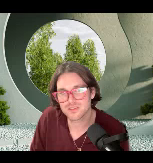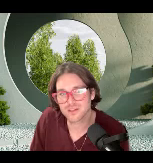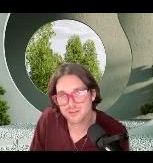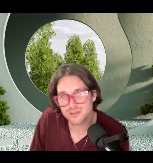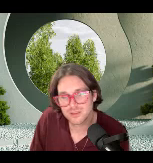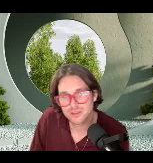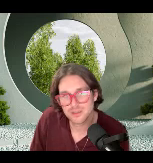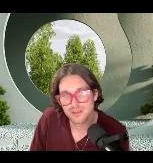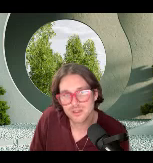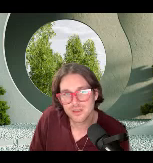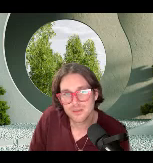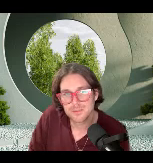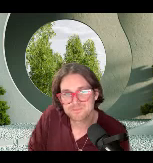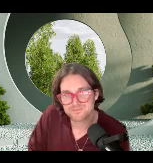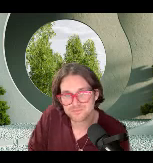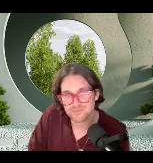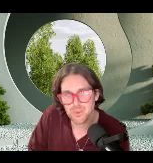session? What would you answer?